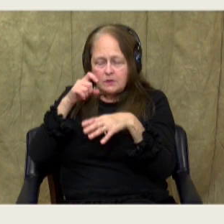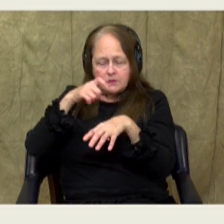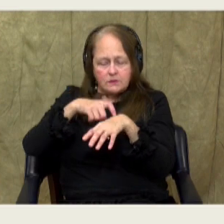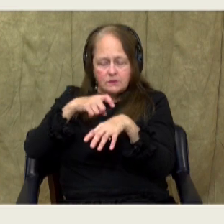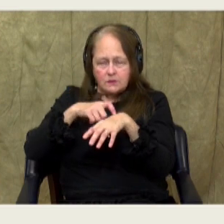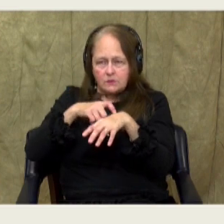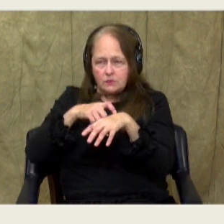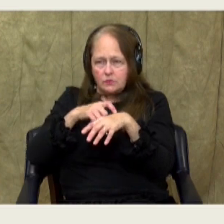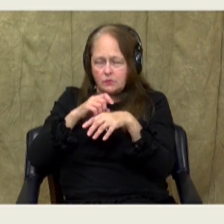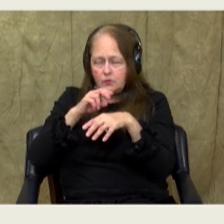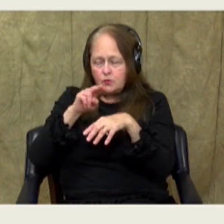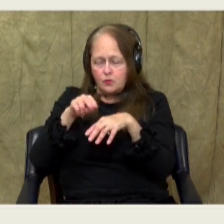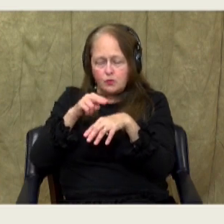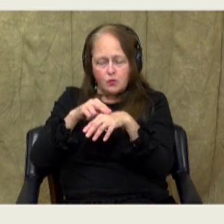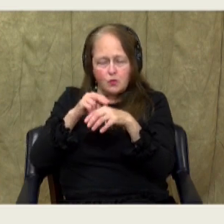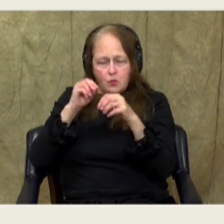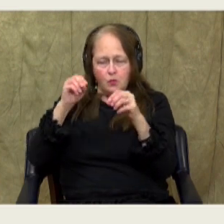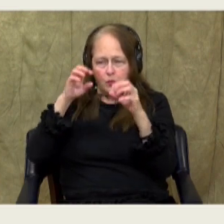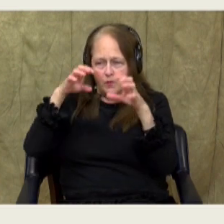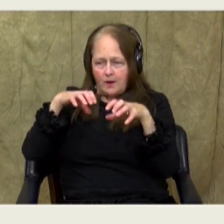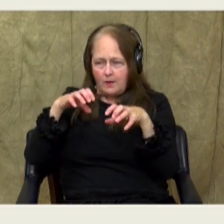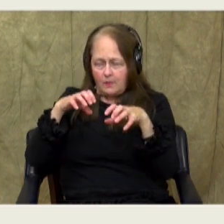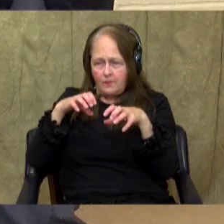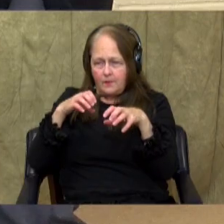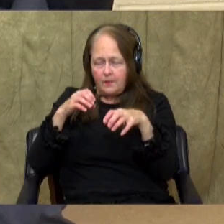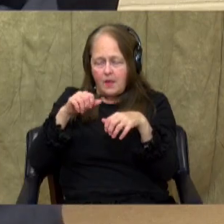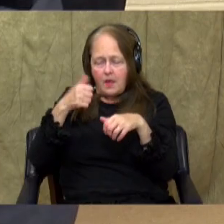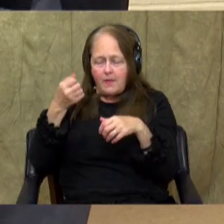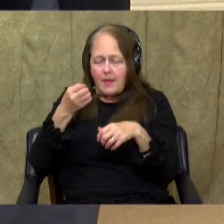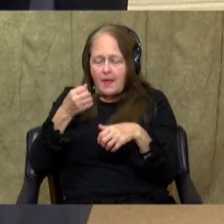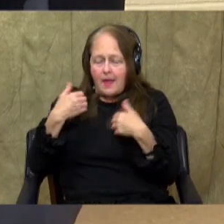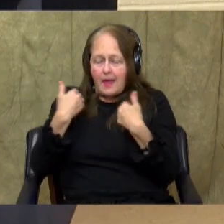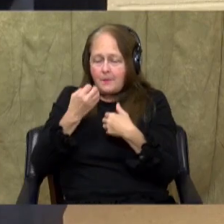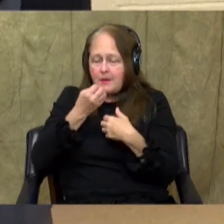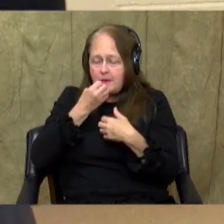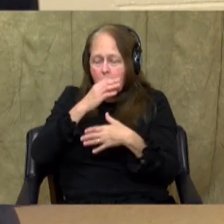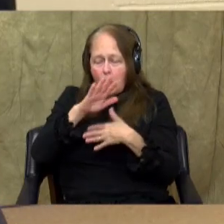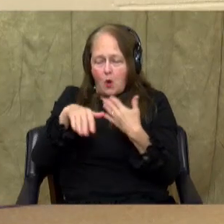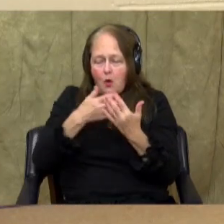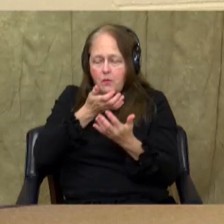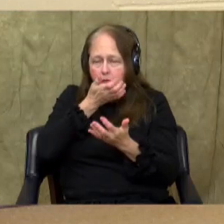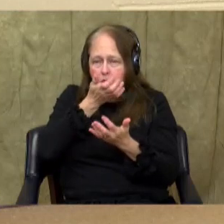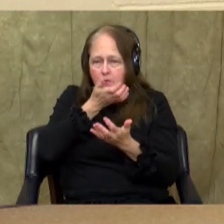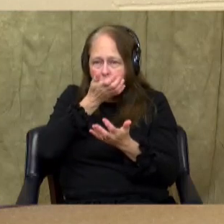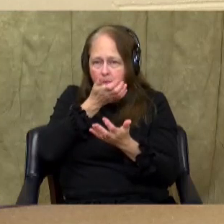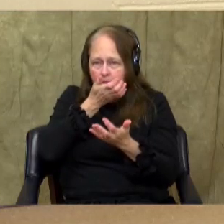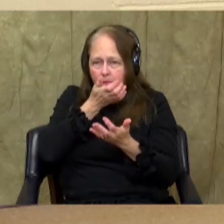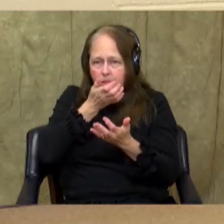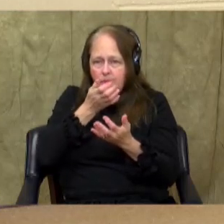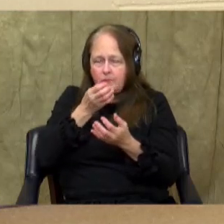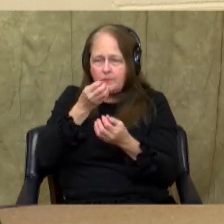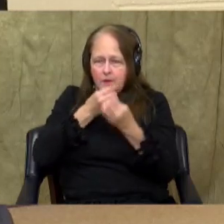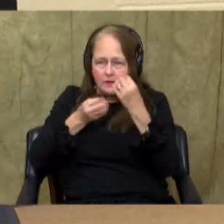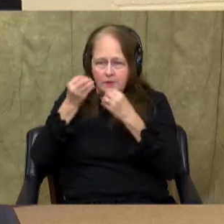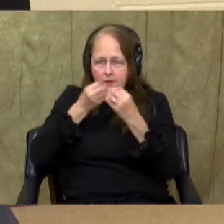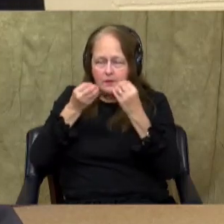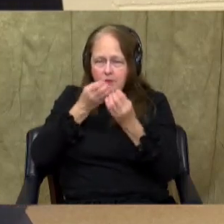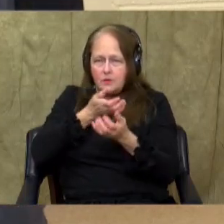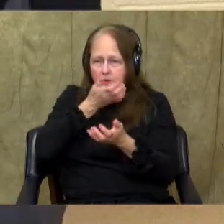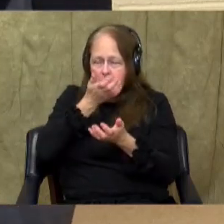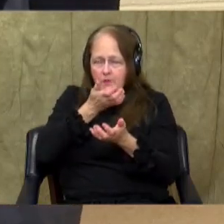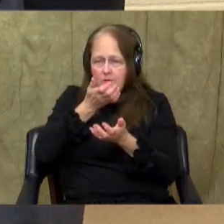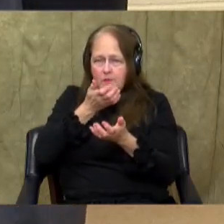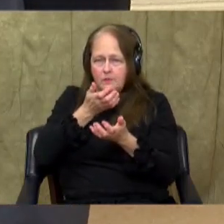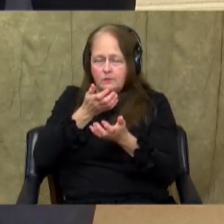time between normal rainfall, overgrazing by animals. When you allow your animals to graze on what shrubs and vegetation there is,